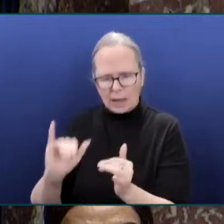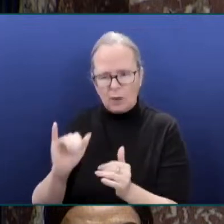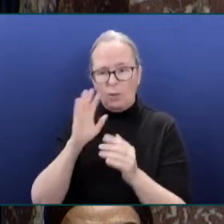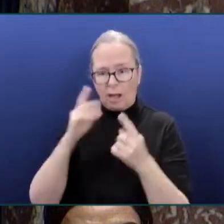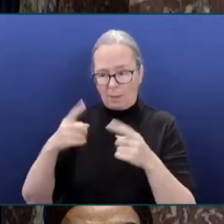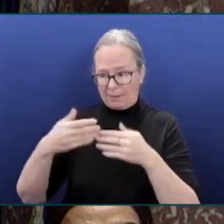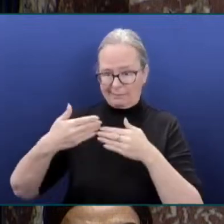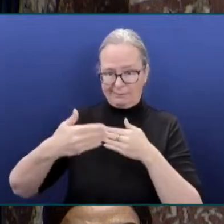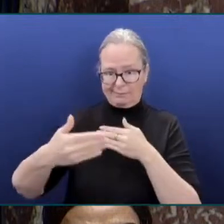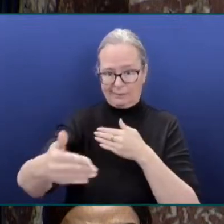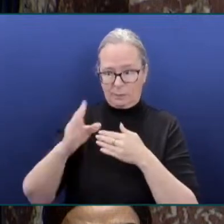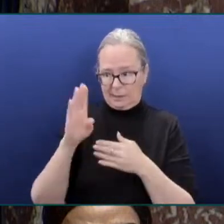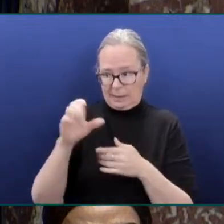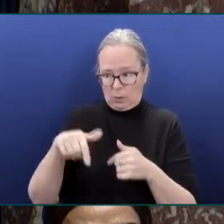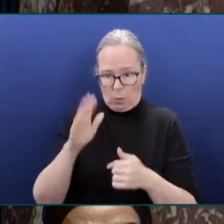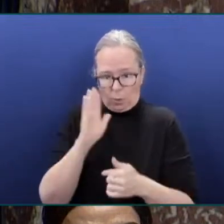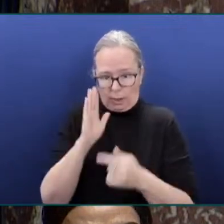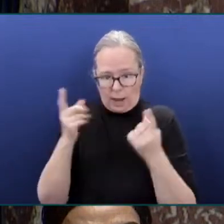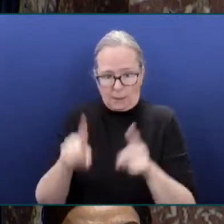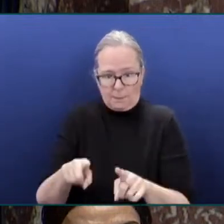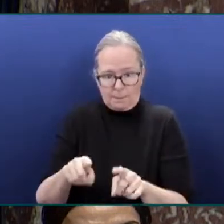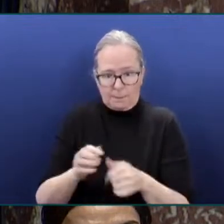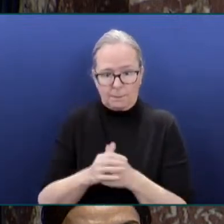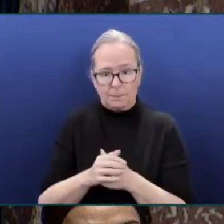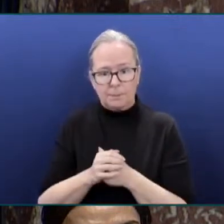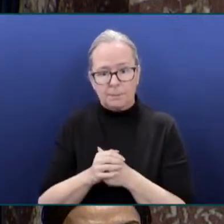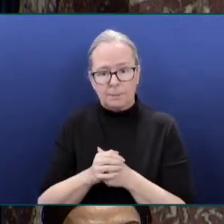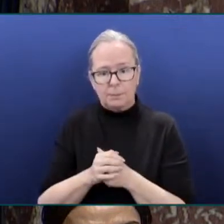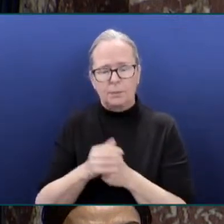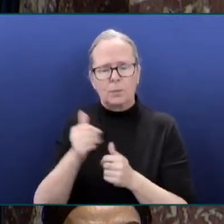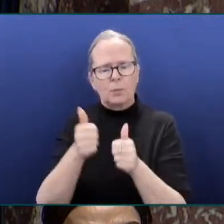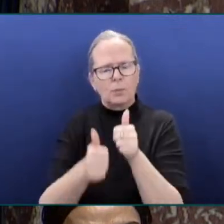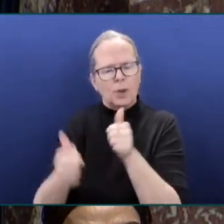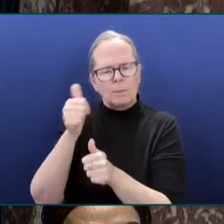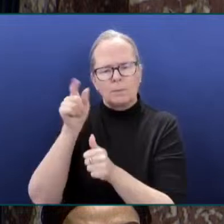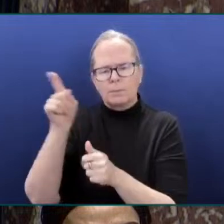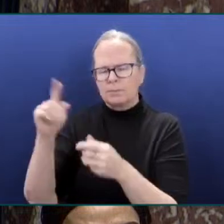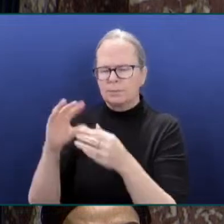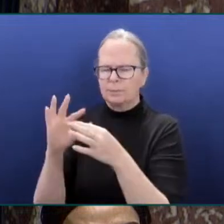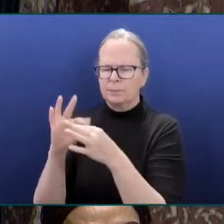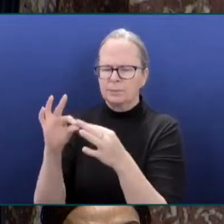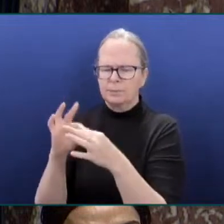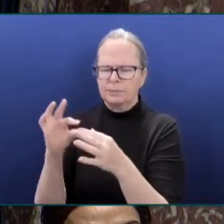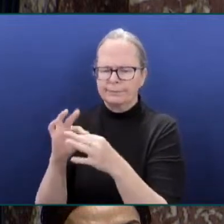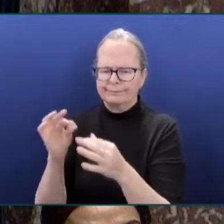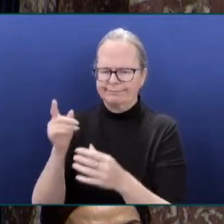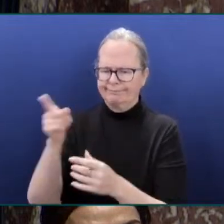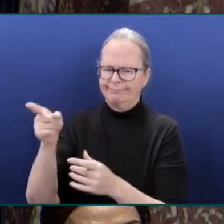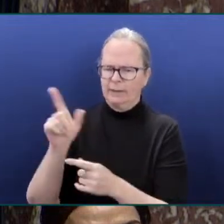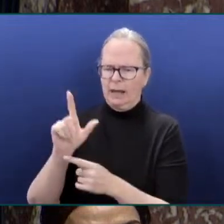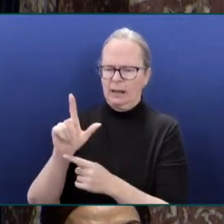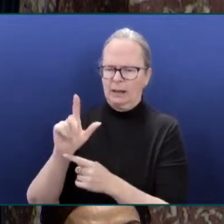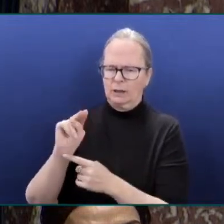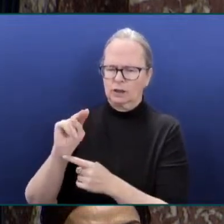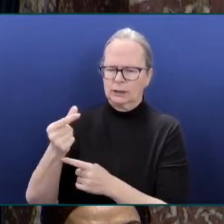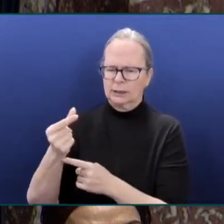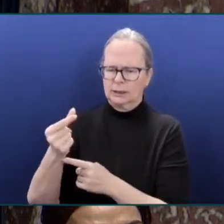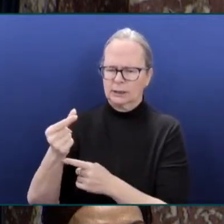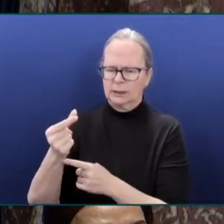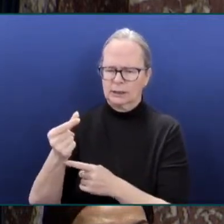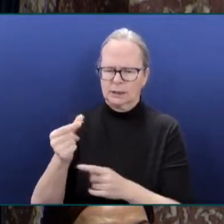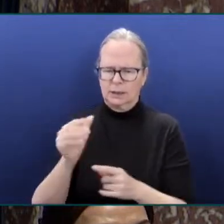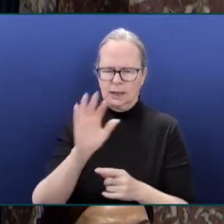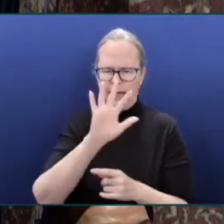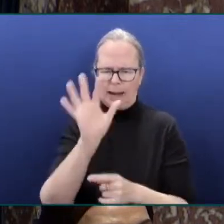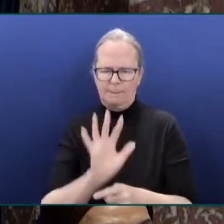fossil fuel infrastructure is not compatible with meeting our climate targets. For decades, this BC NDP government has promised to be one